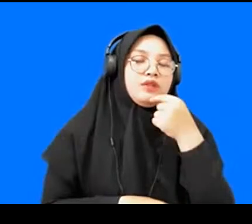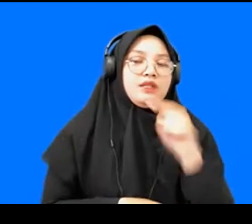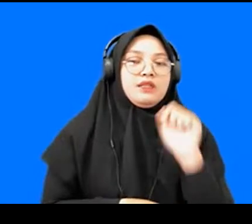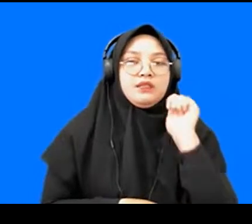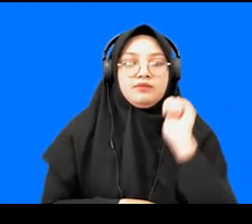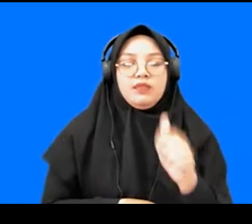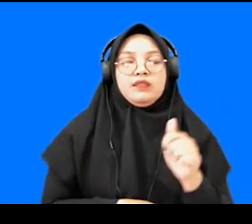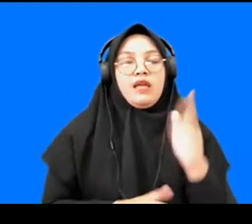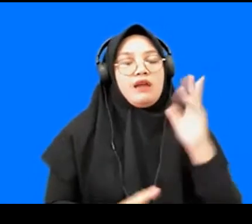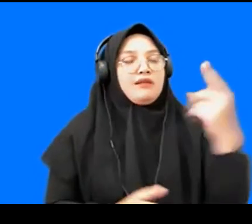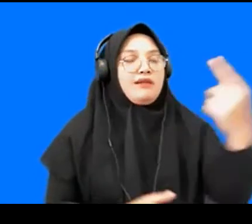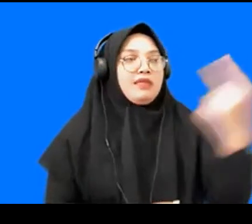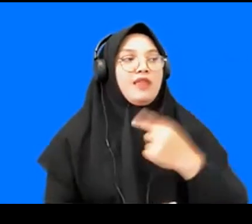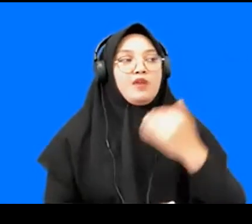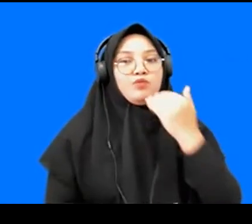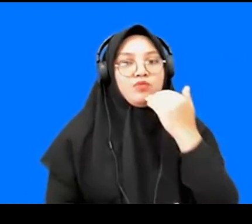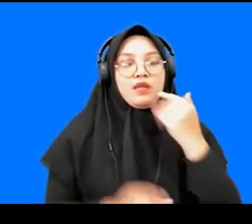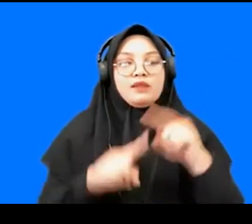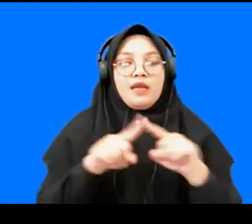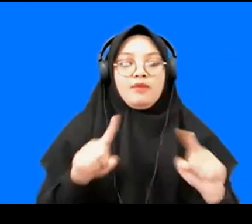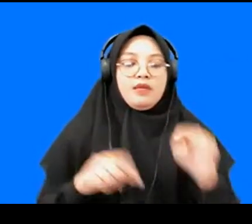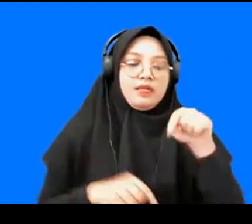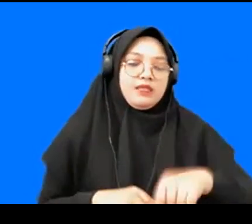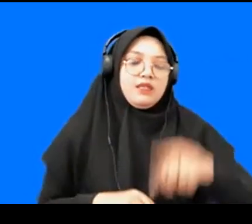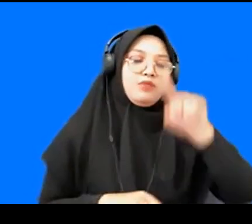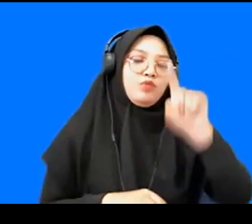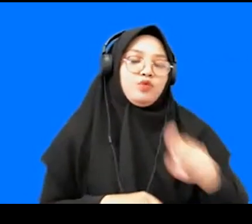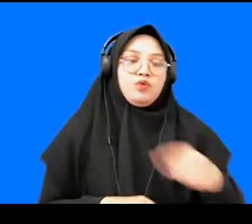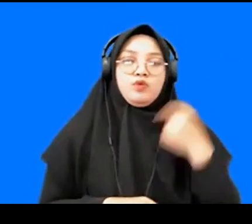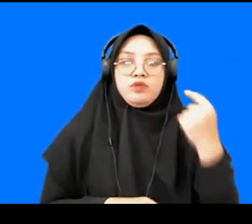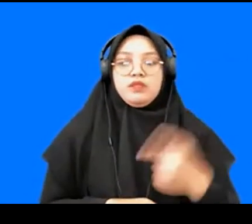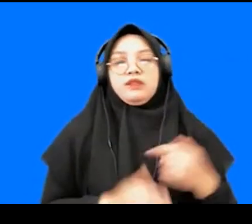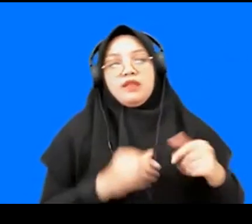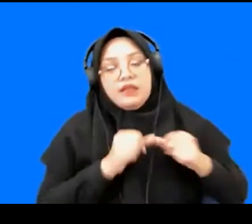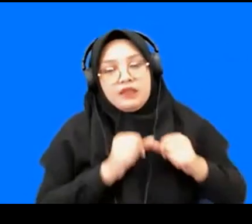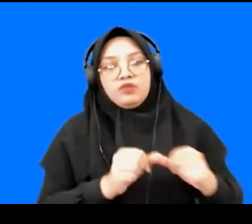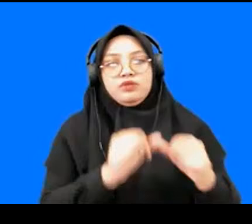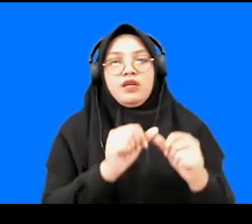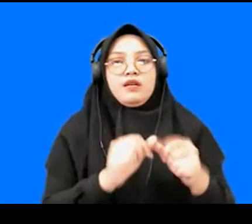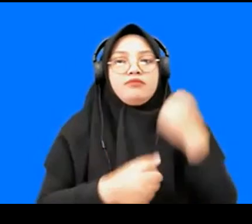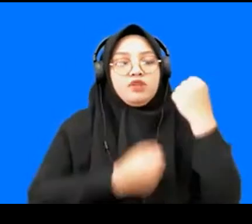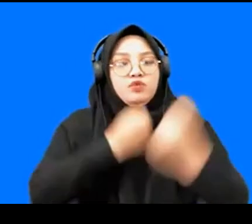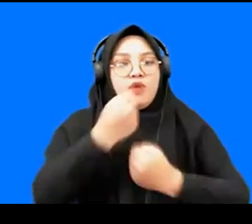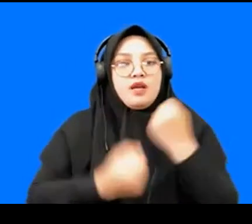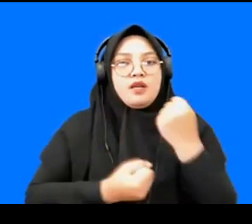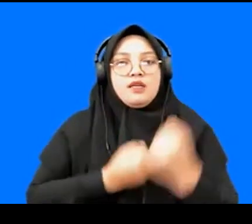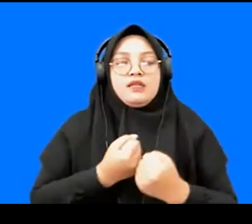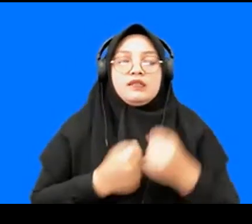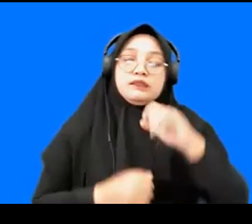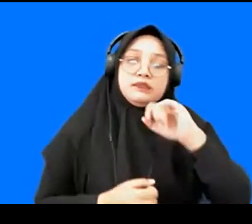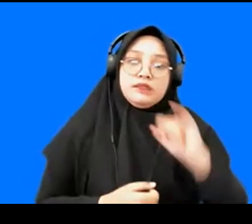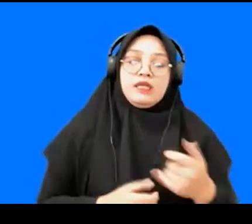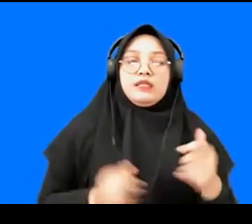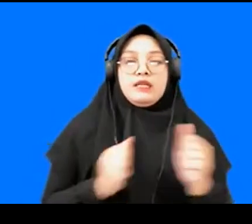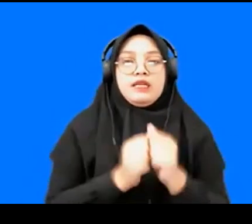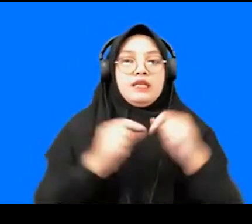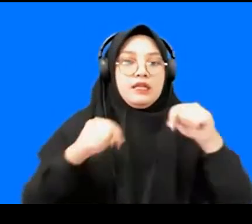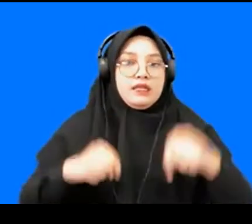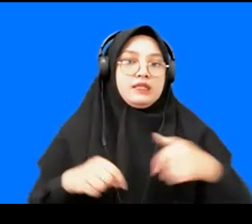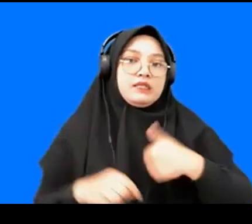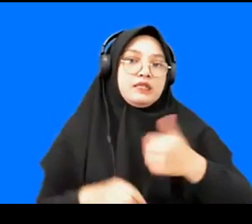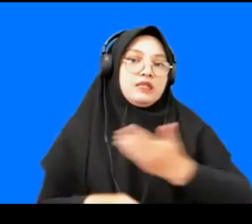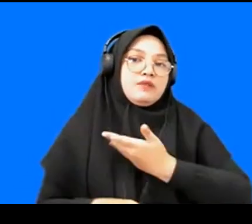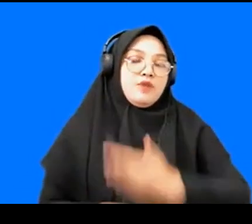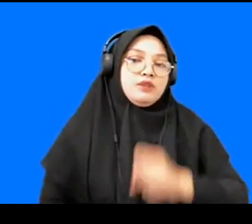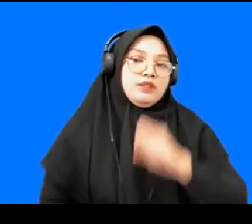worthwhile for us to continue fight and pursue. So with this ending, I would like to say thanks to Tony,